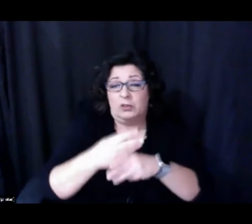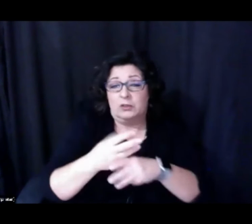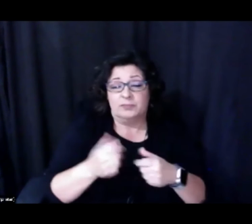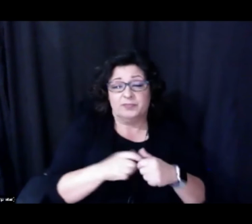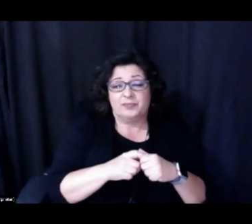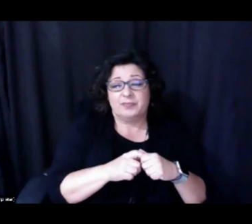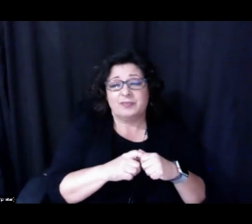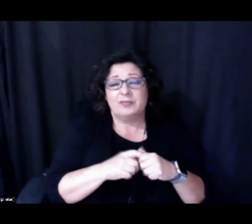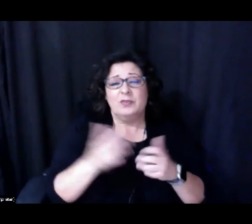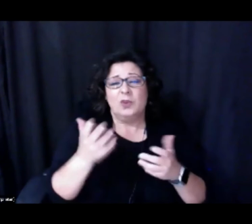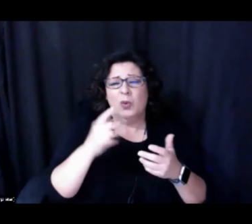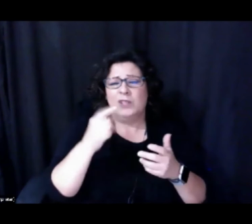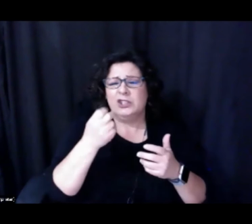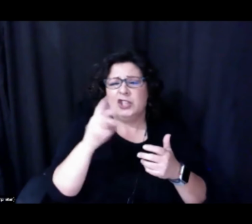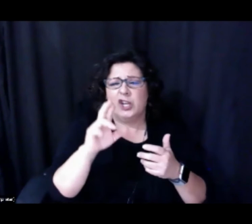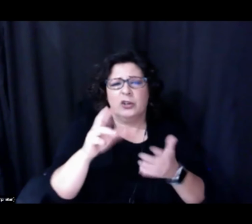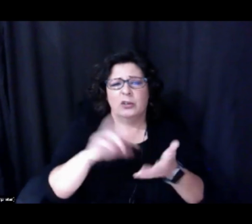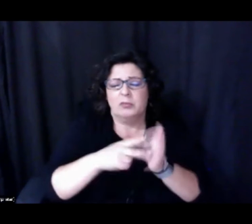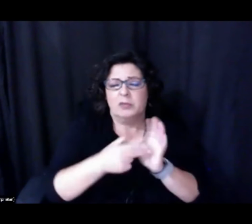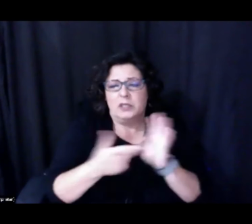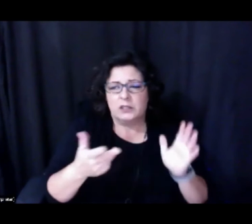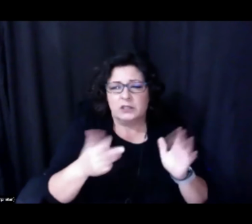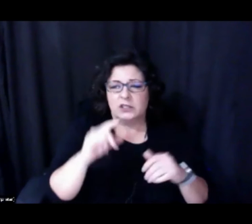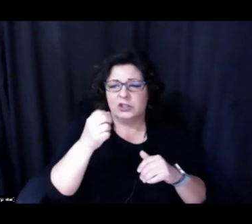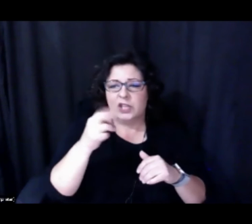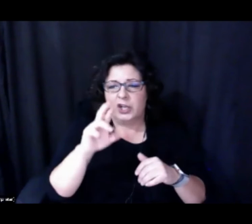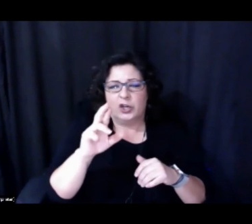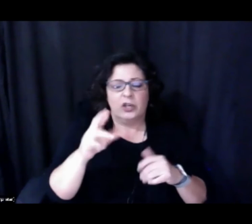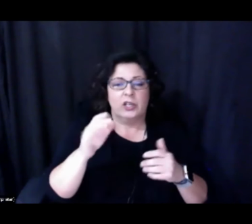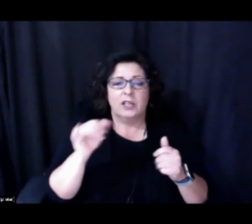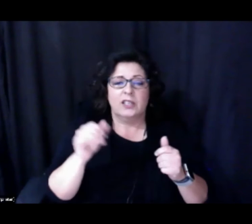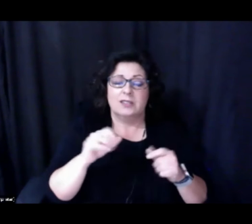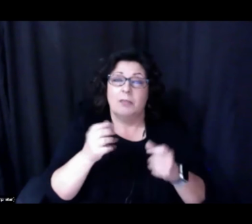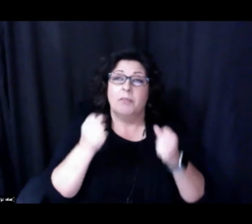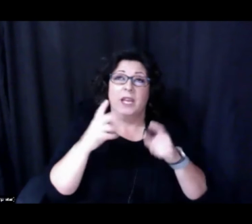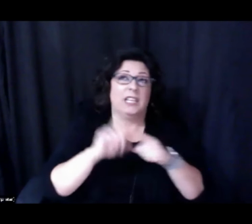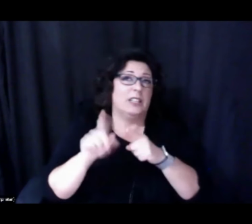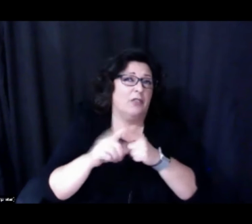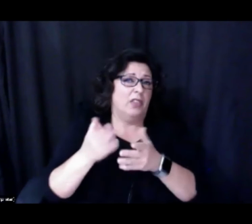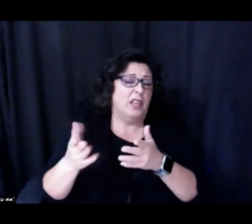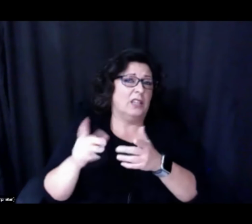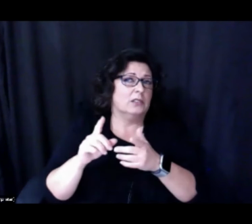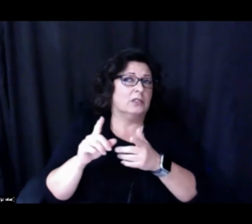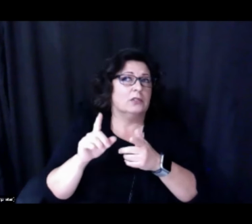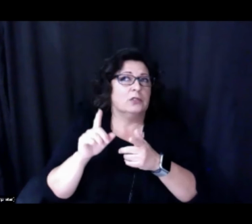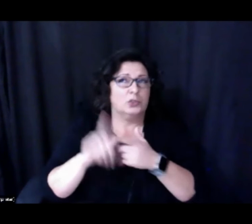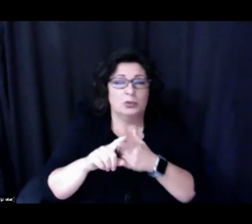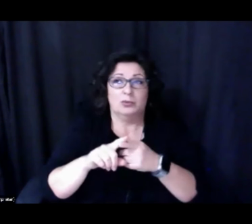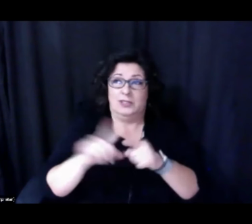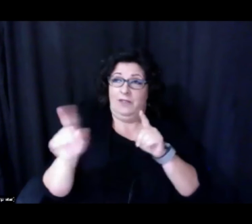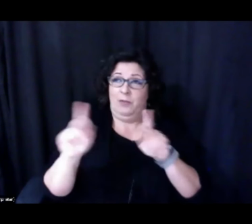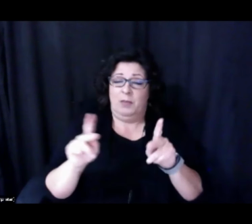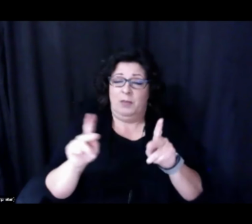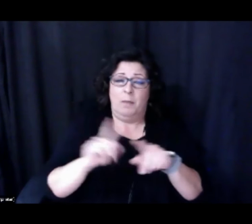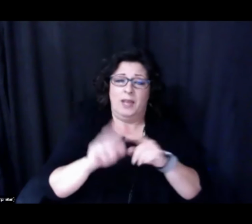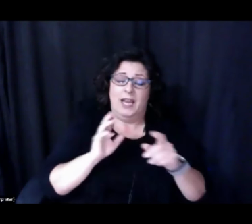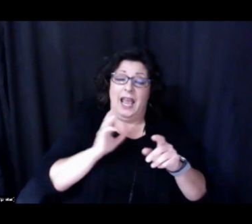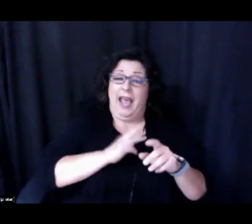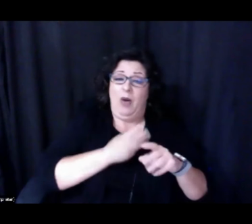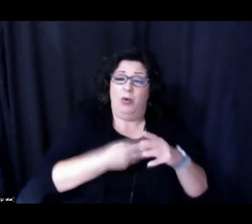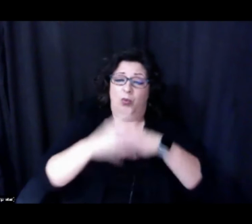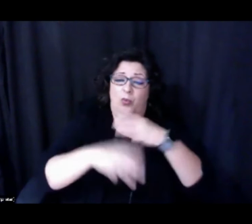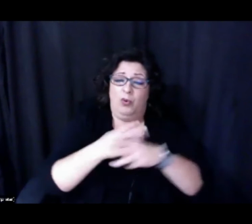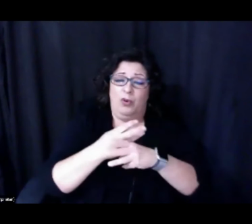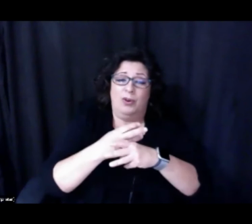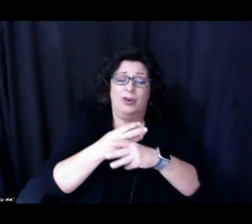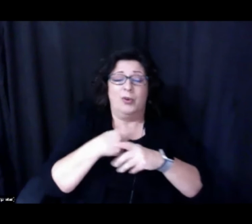All right, so what is gender? So gender is a lot of different things to a lot of different people, but in our society, we often talk